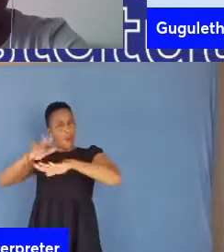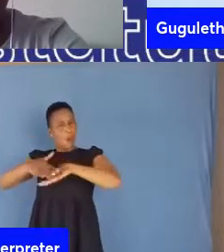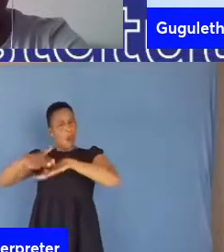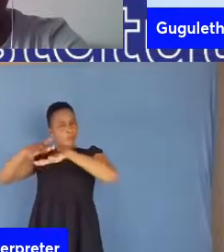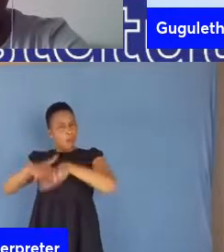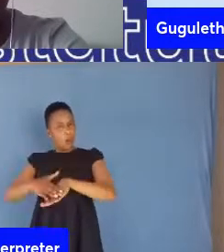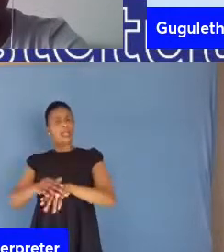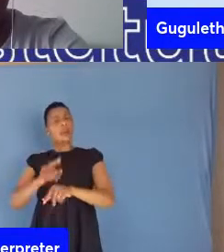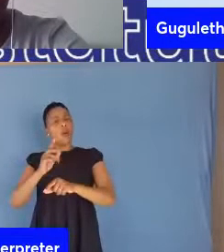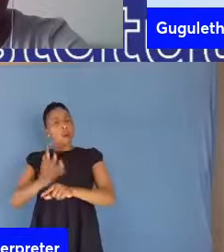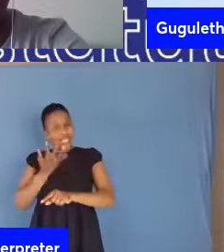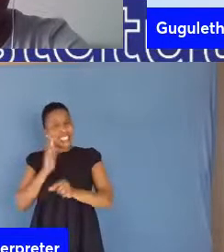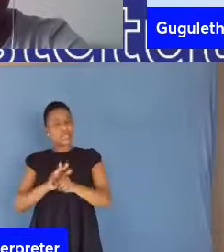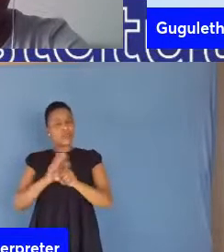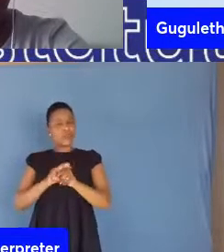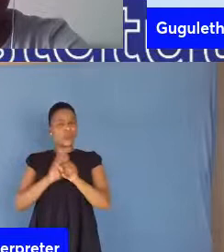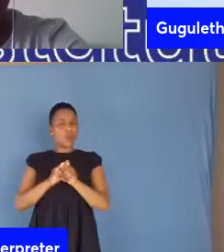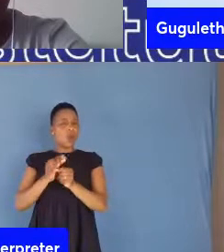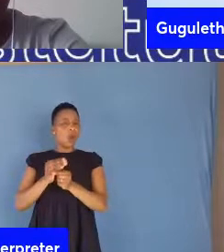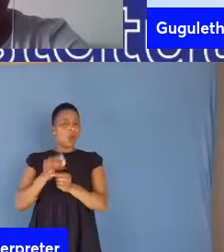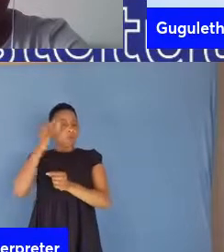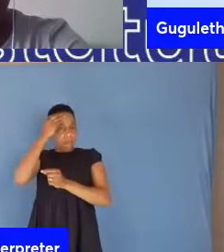unlearn the things that we